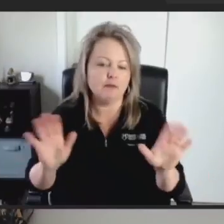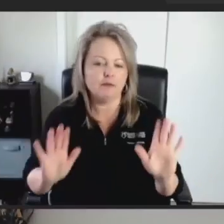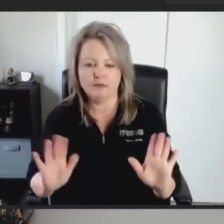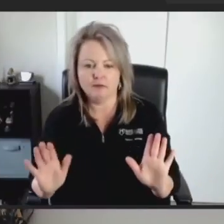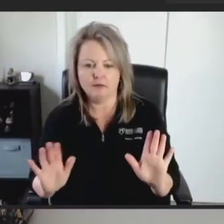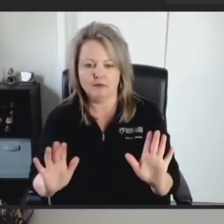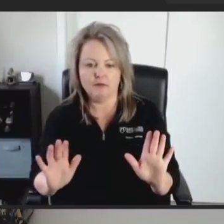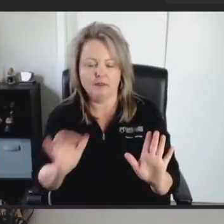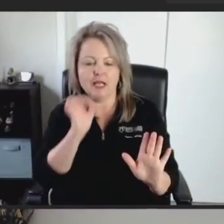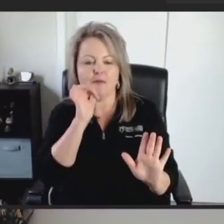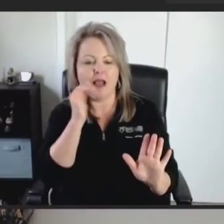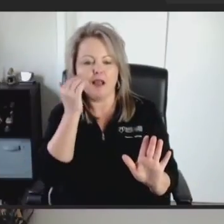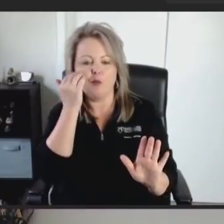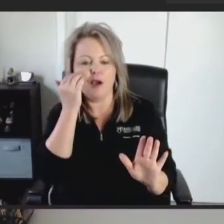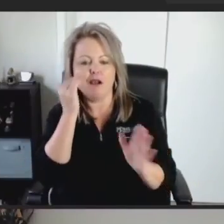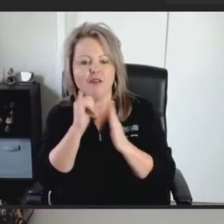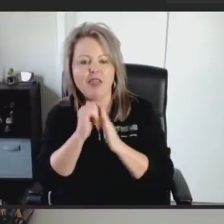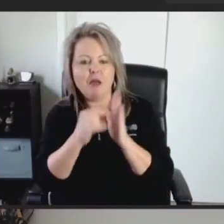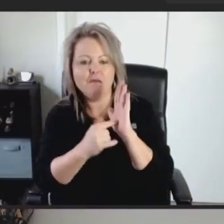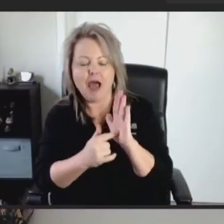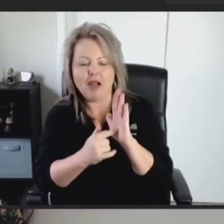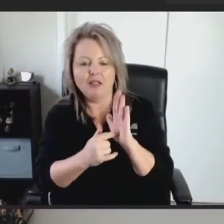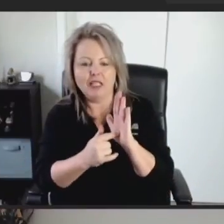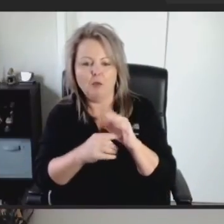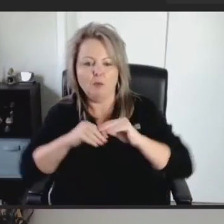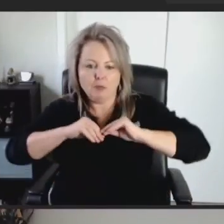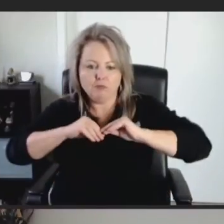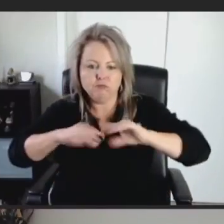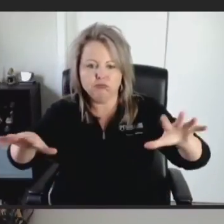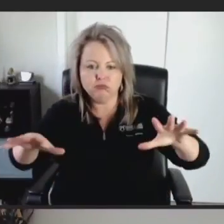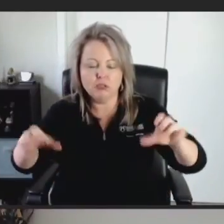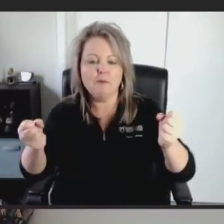of this model of vaccine delivery for quite some time.